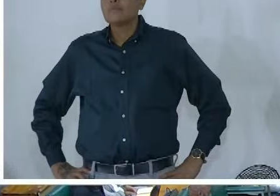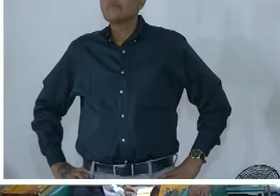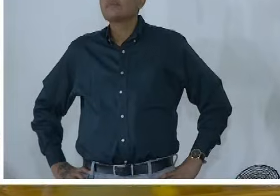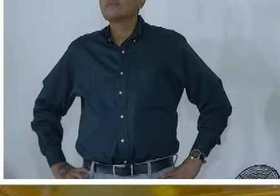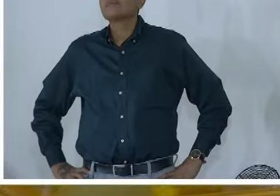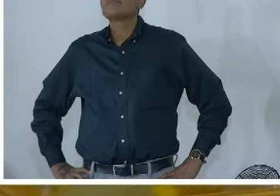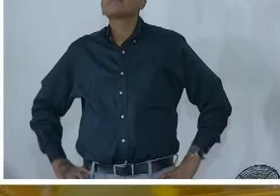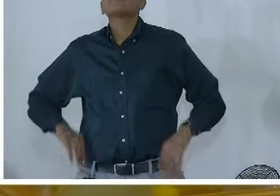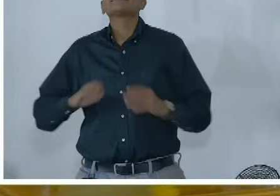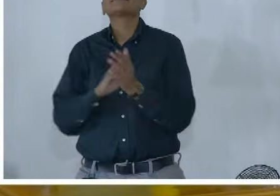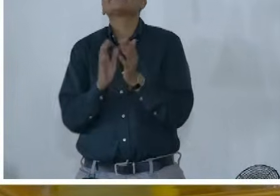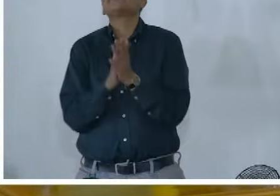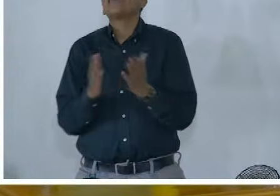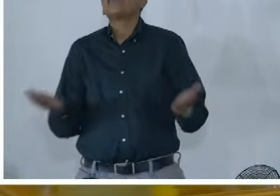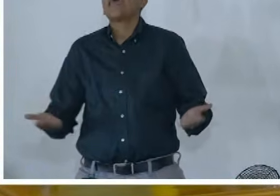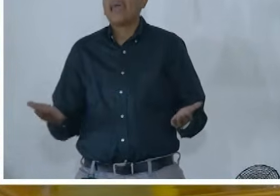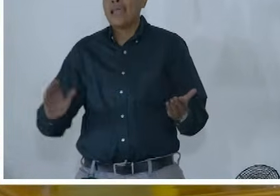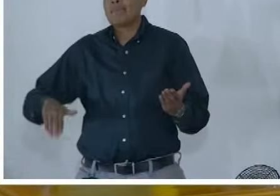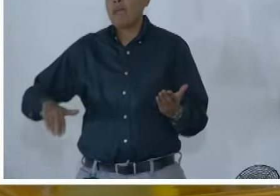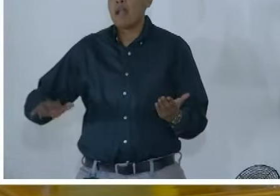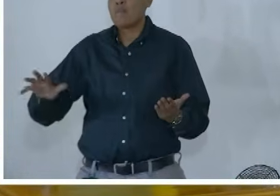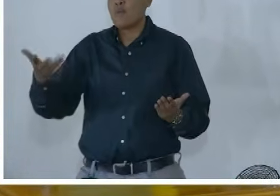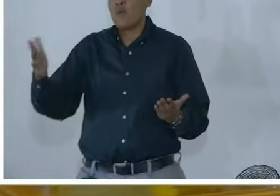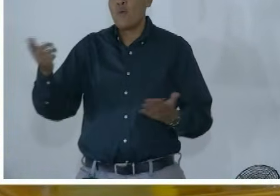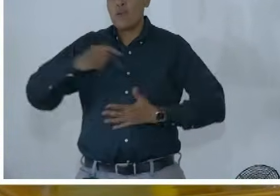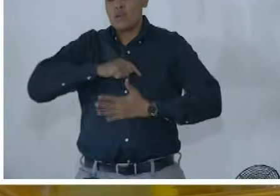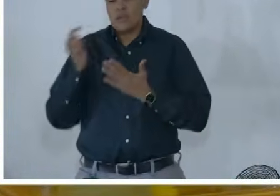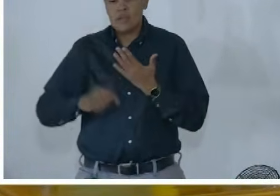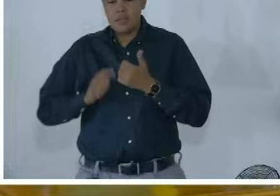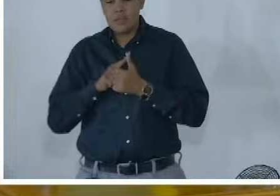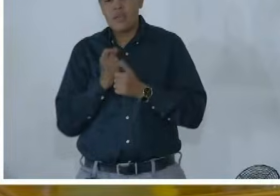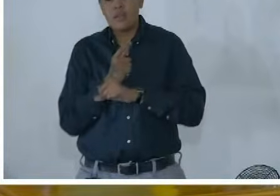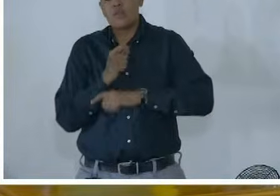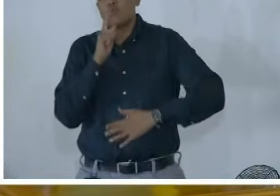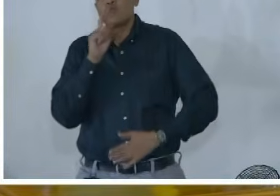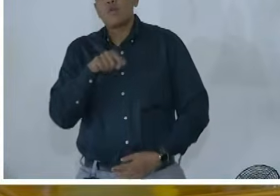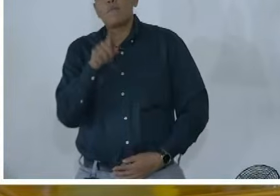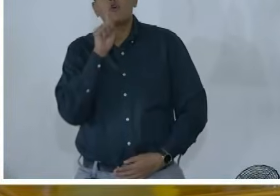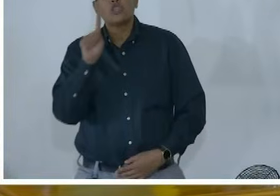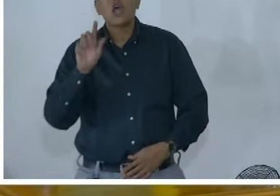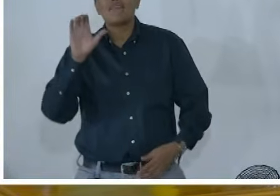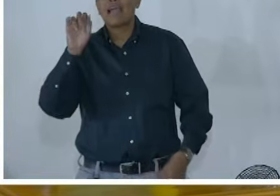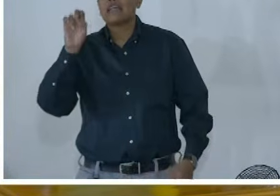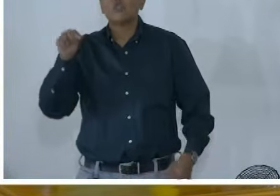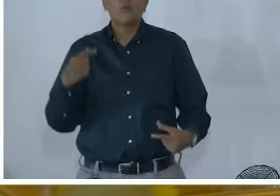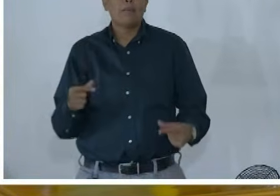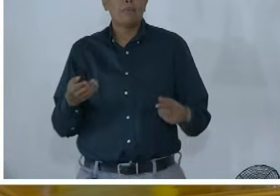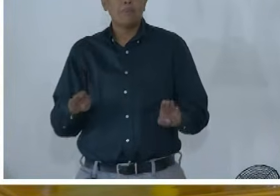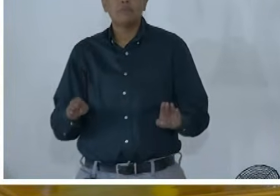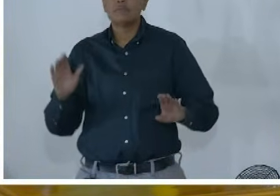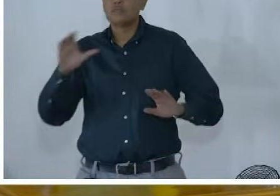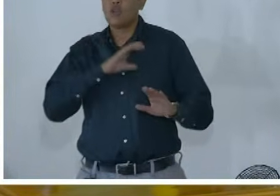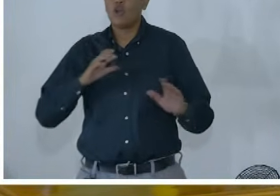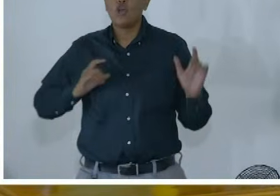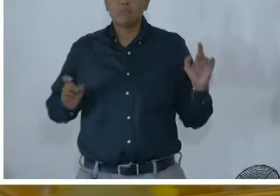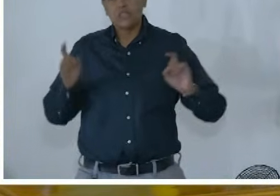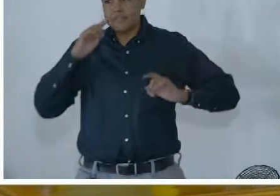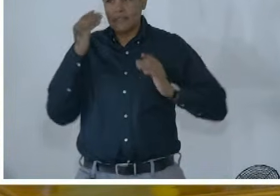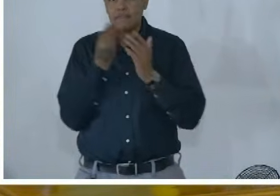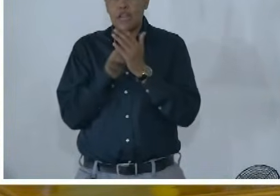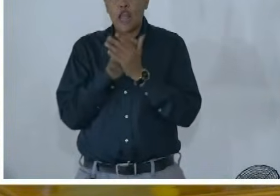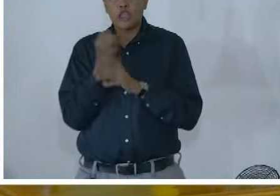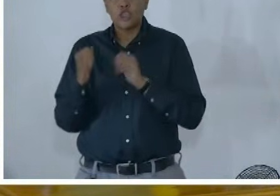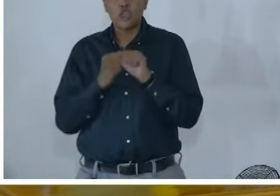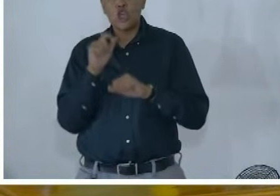Laid on the table of the House are the following: Annual Report of the Casino Gaming Commission for the financial